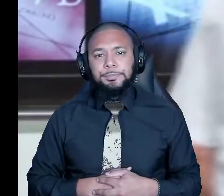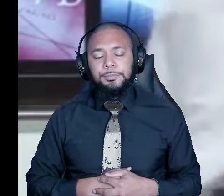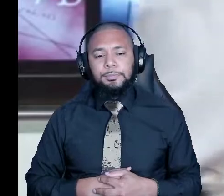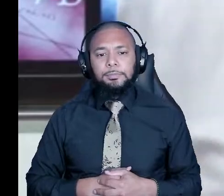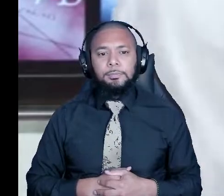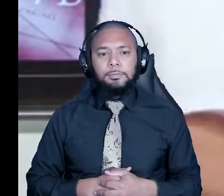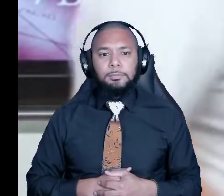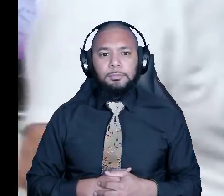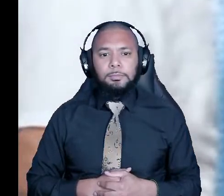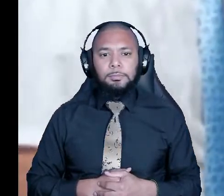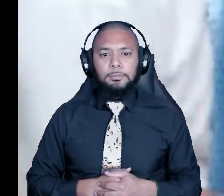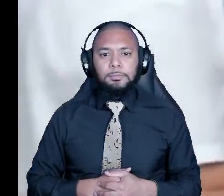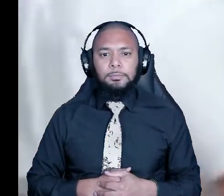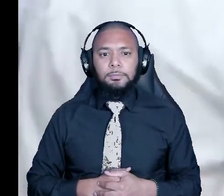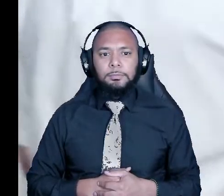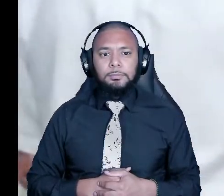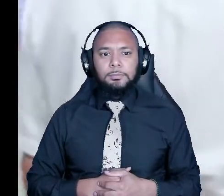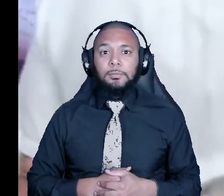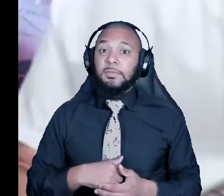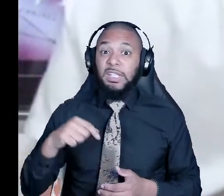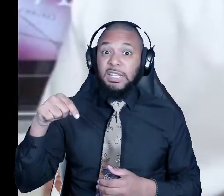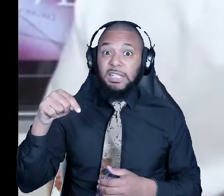And this one's going to come out to be nice.